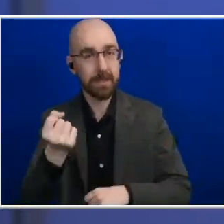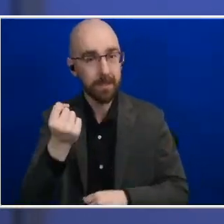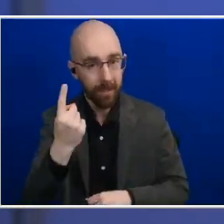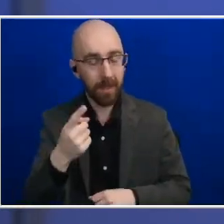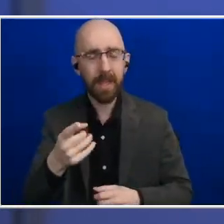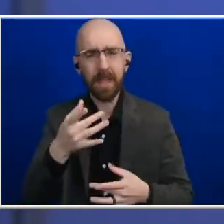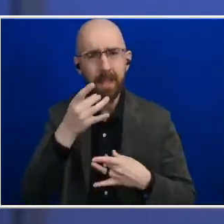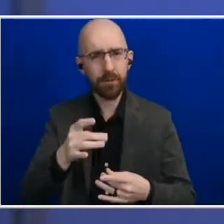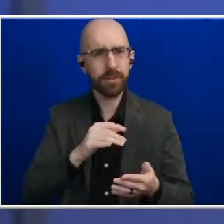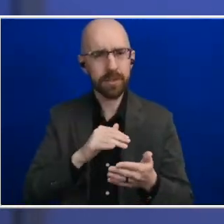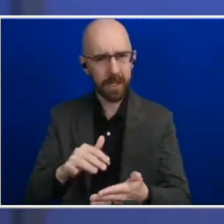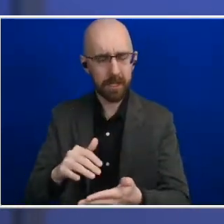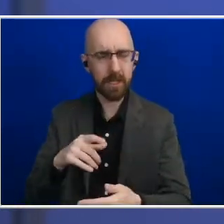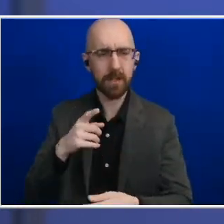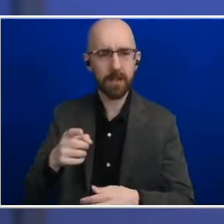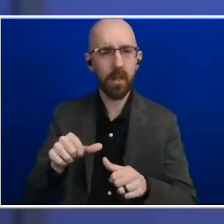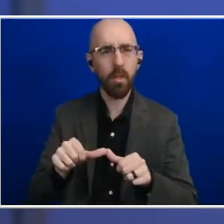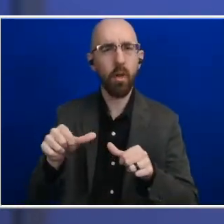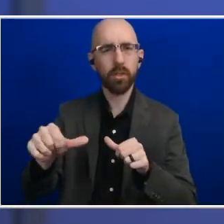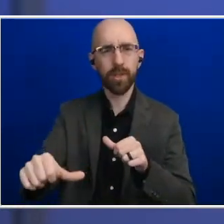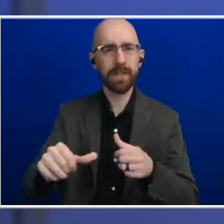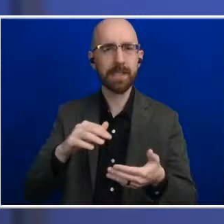There's a longevity study that's come out of